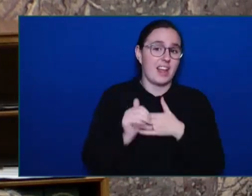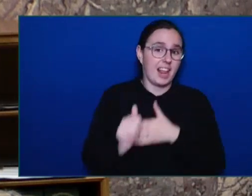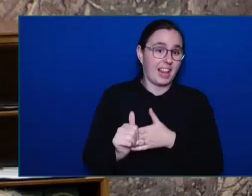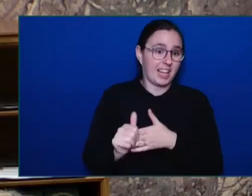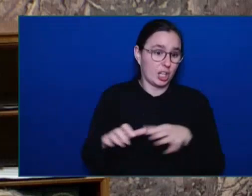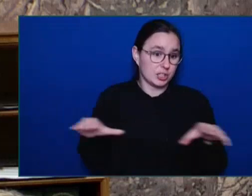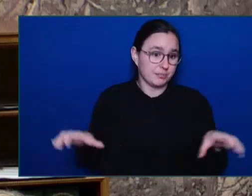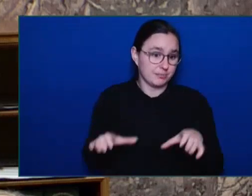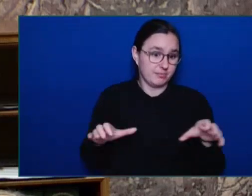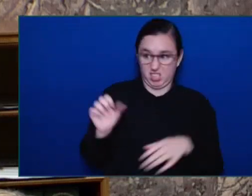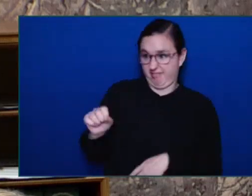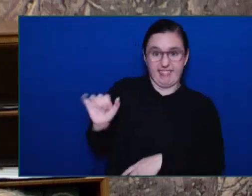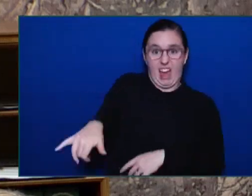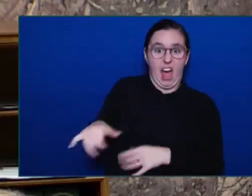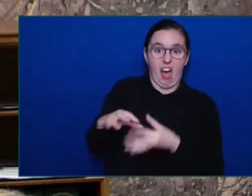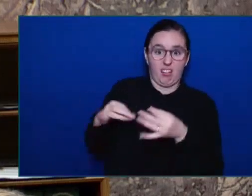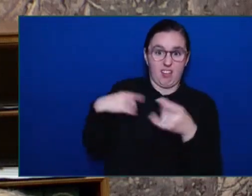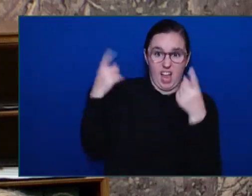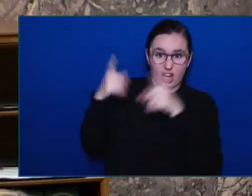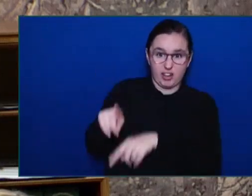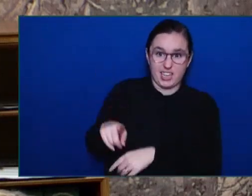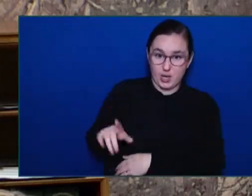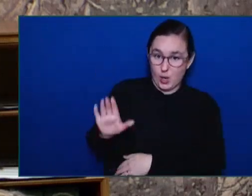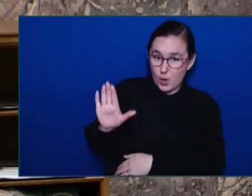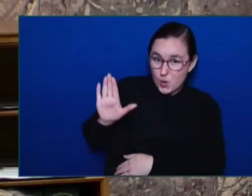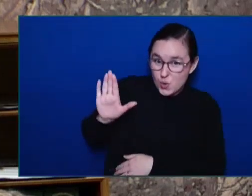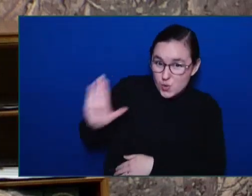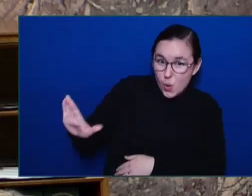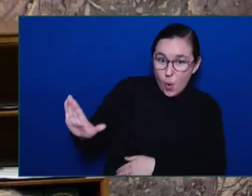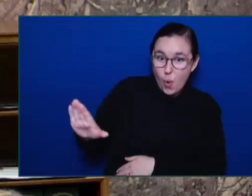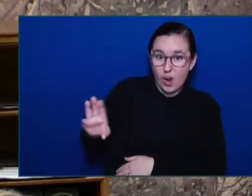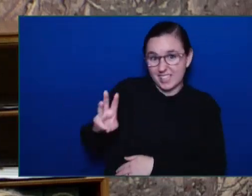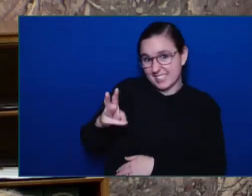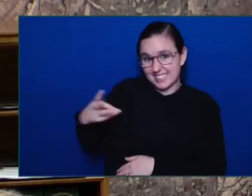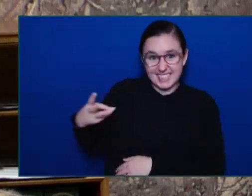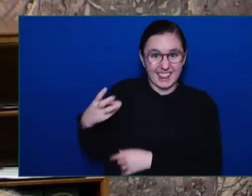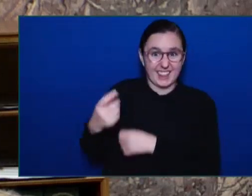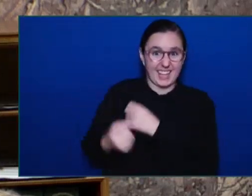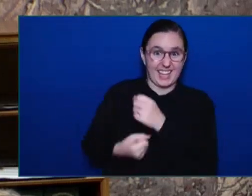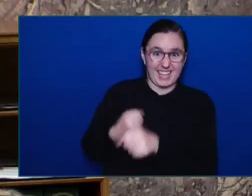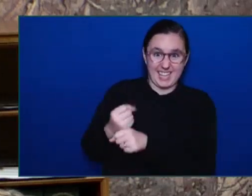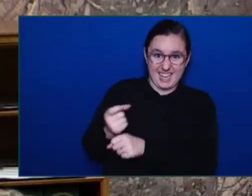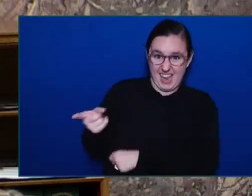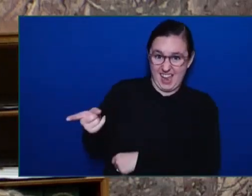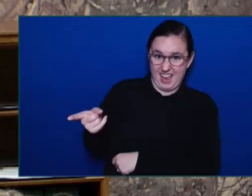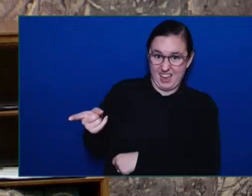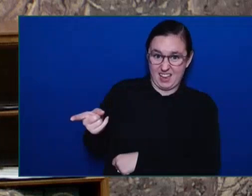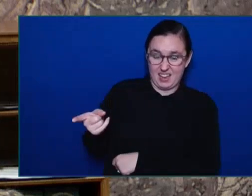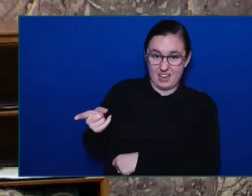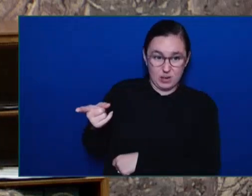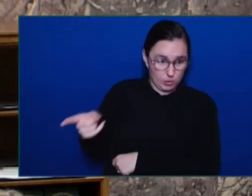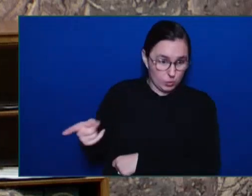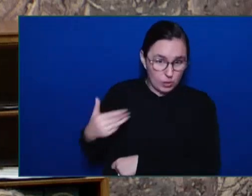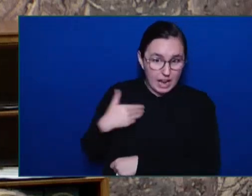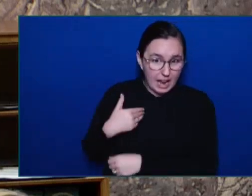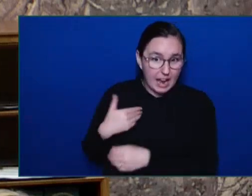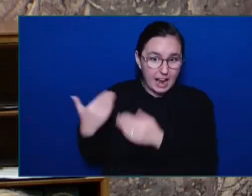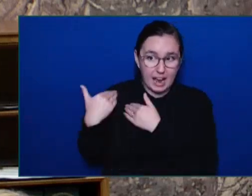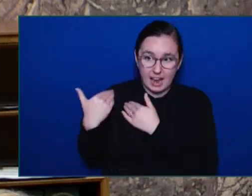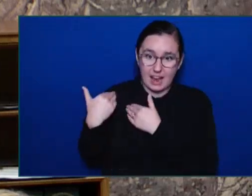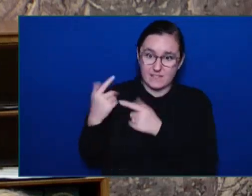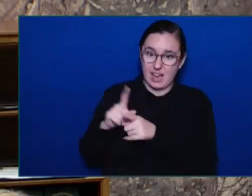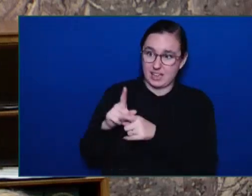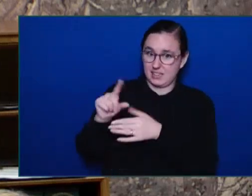and we still have not seen. Apparently, I touched the nerve over here. The fact.